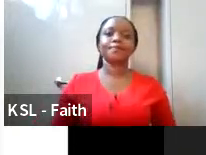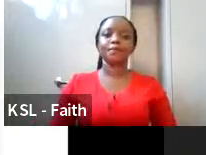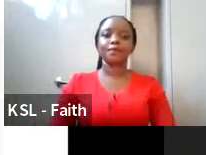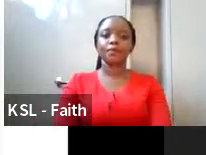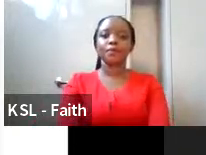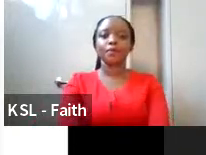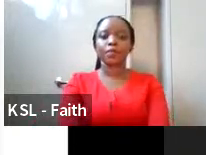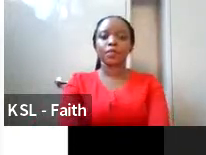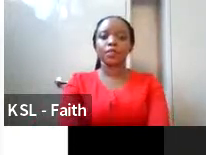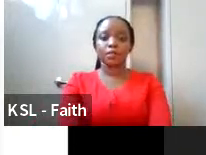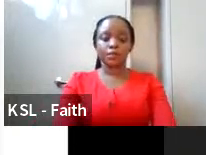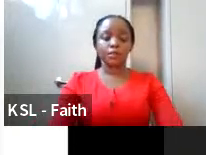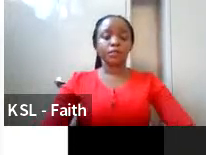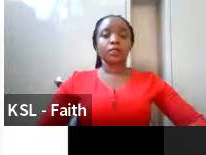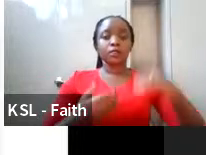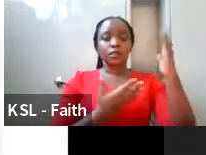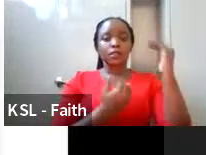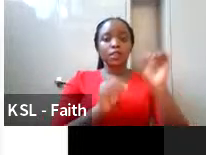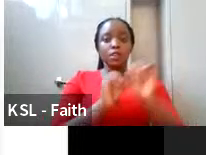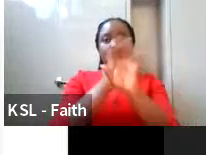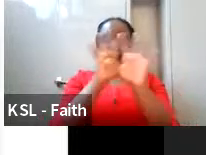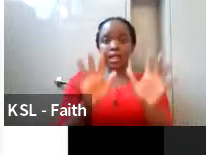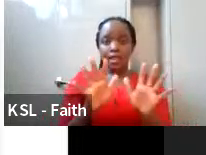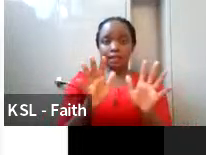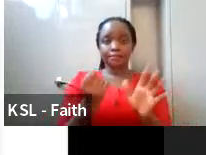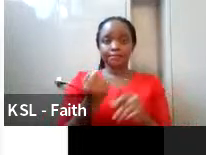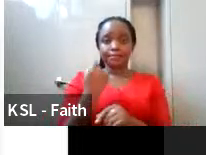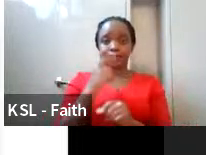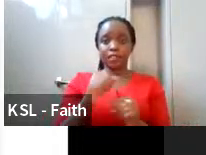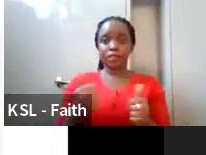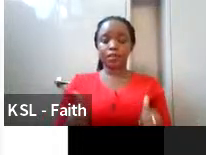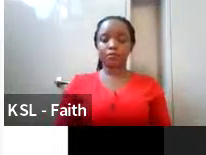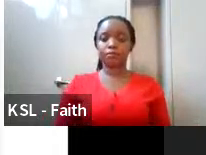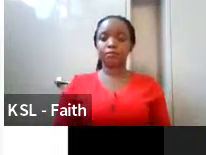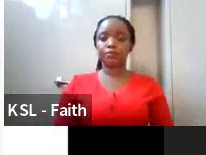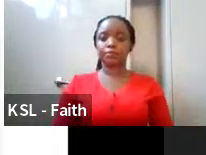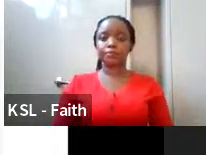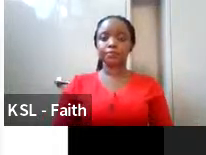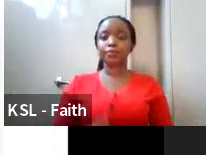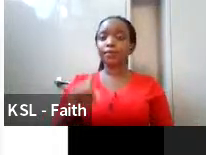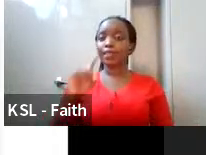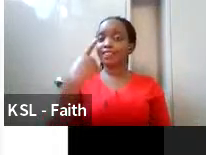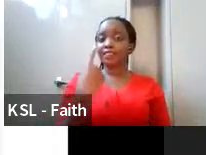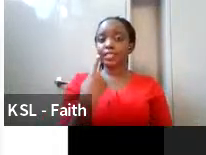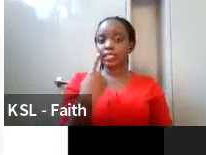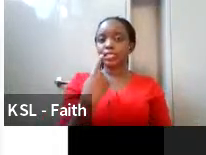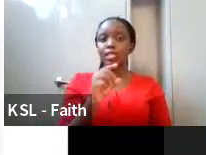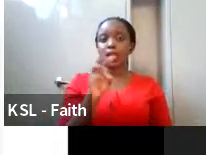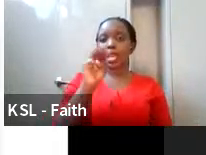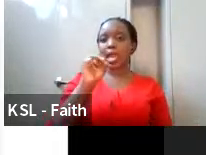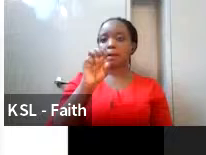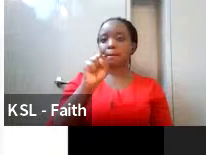Thank you. I hope that was clear, Conrad. Not quite. First of all, what is MSR?